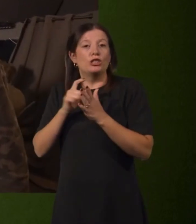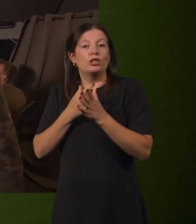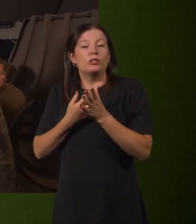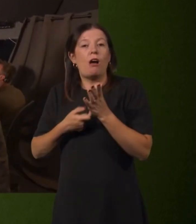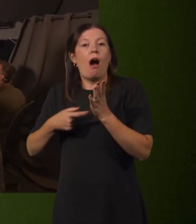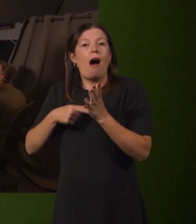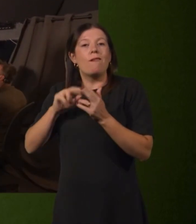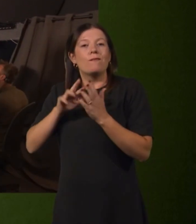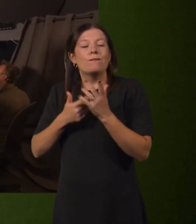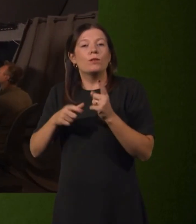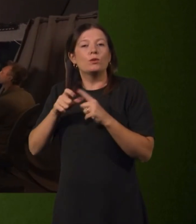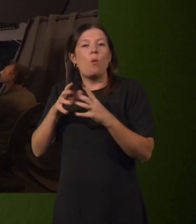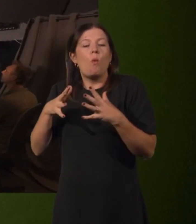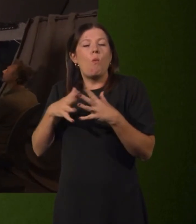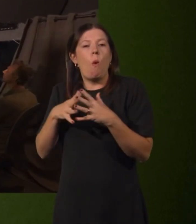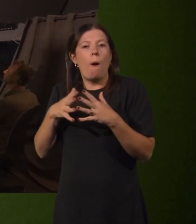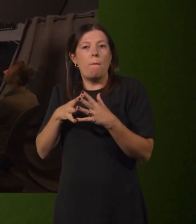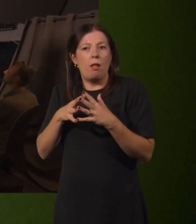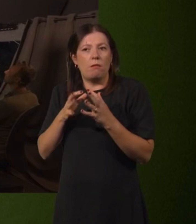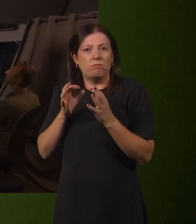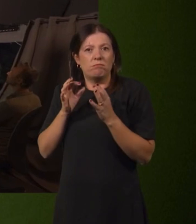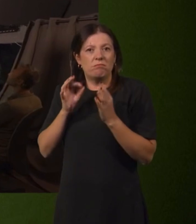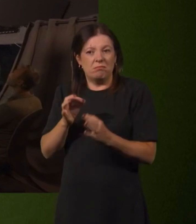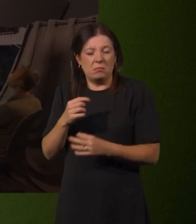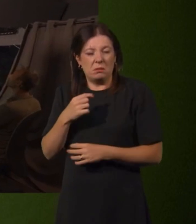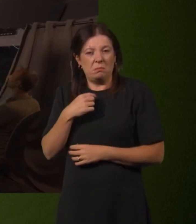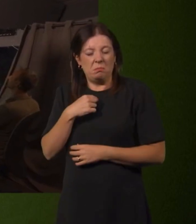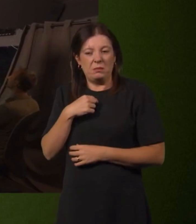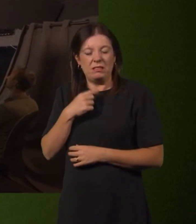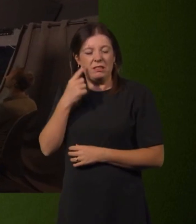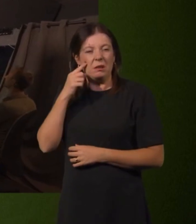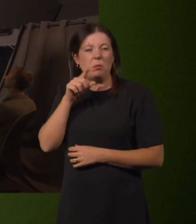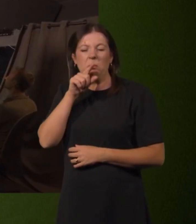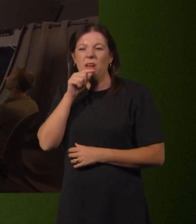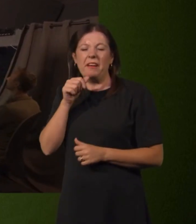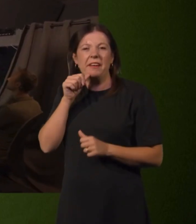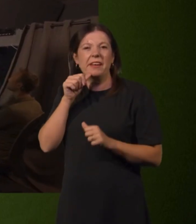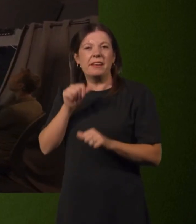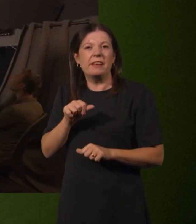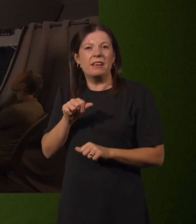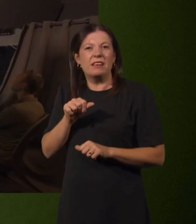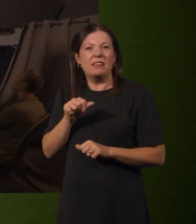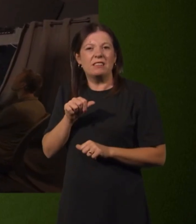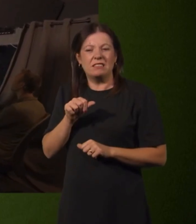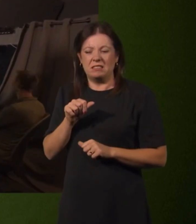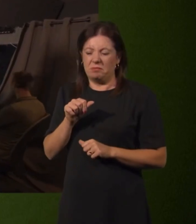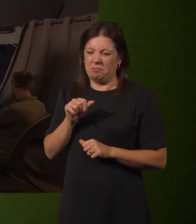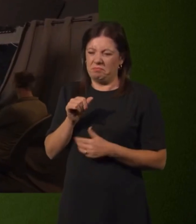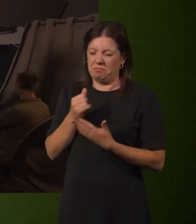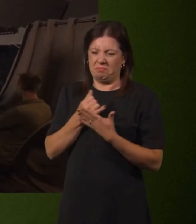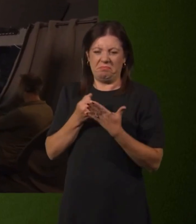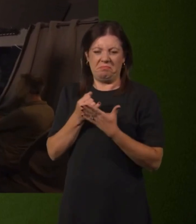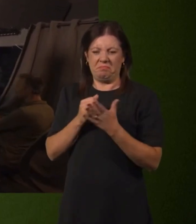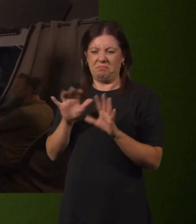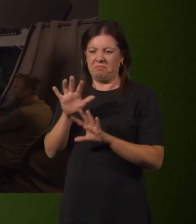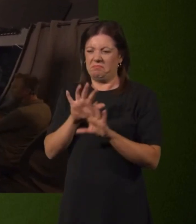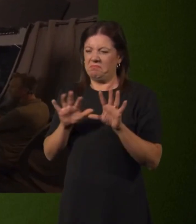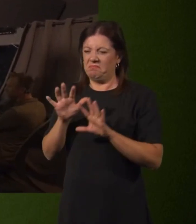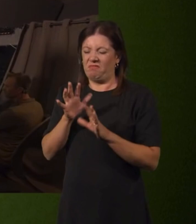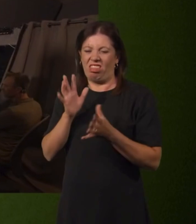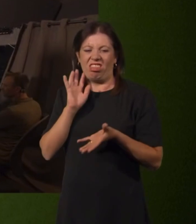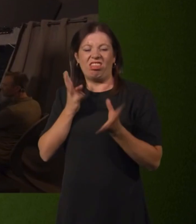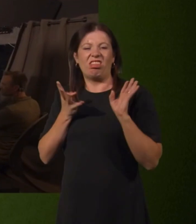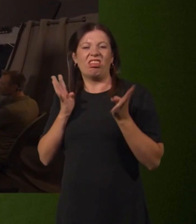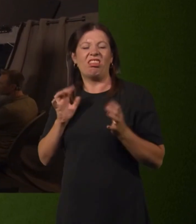rare and it might be a southern speciality, but it's not very high in my charts when it comes to birds. I've always thought of them being a little bit tatty, actually, a little bit windblown